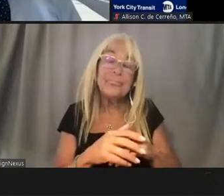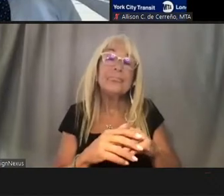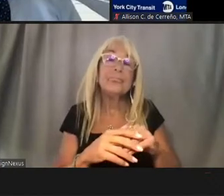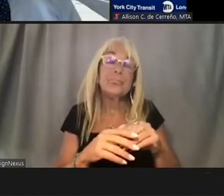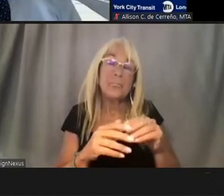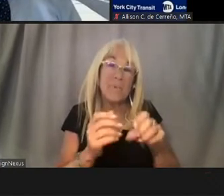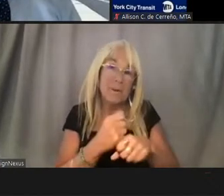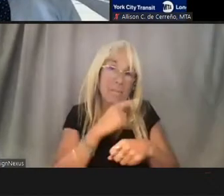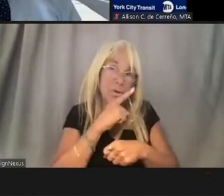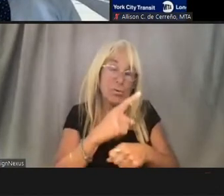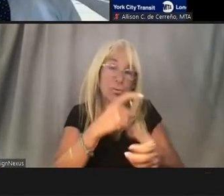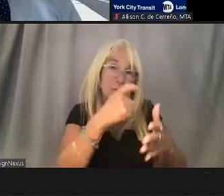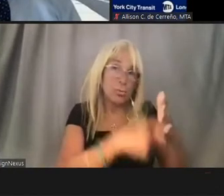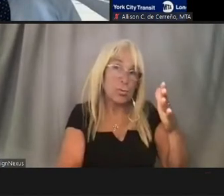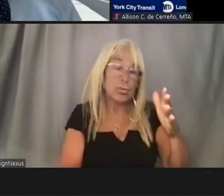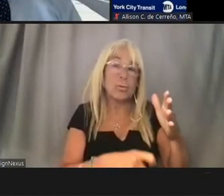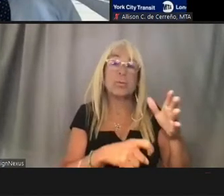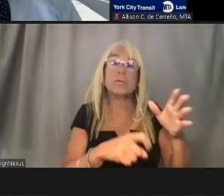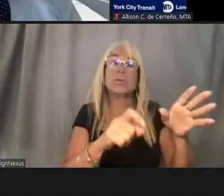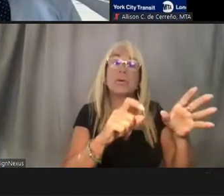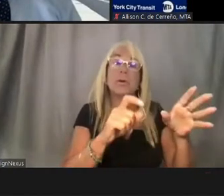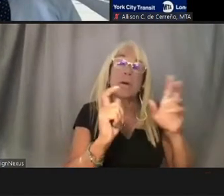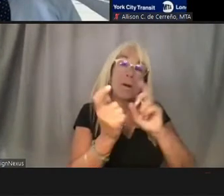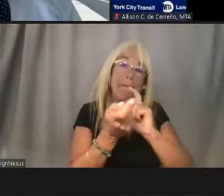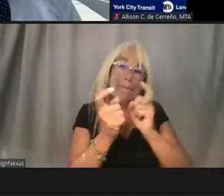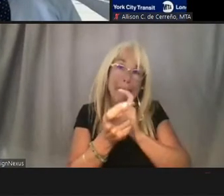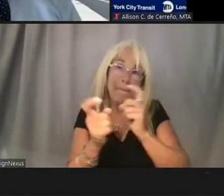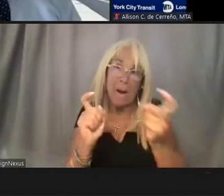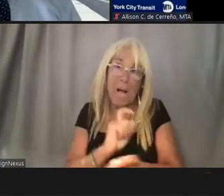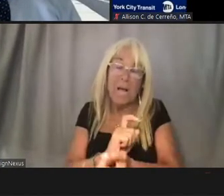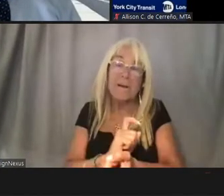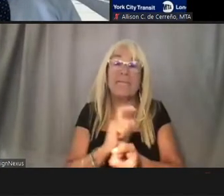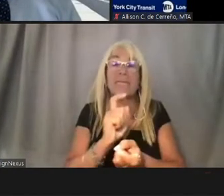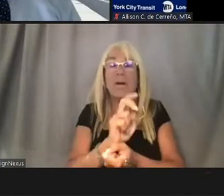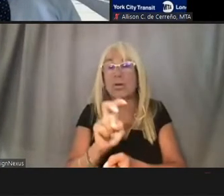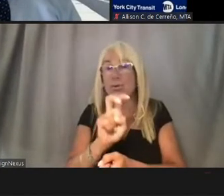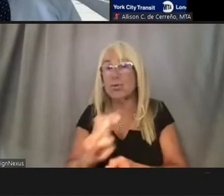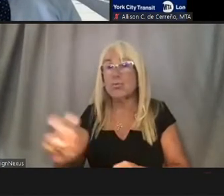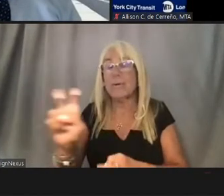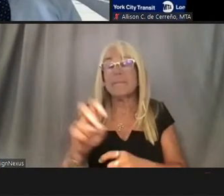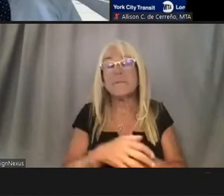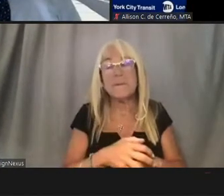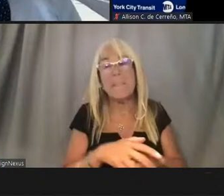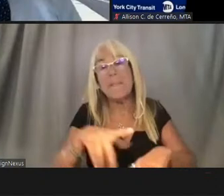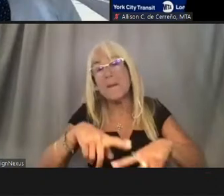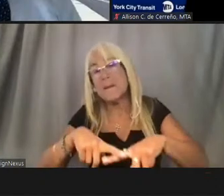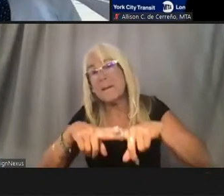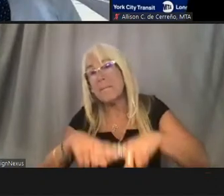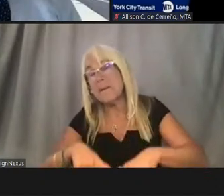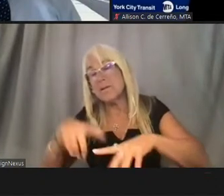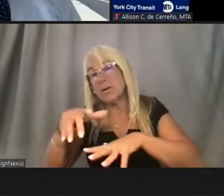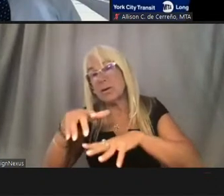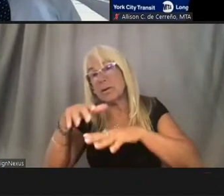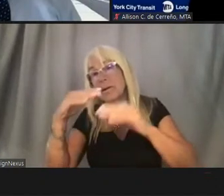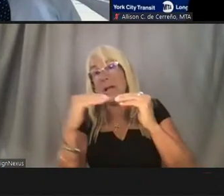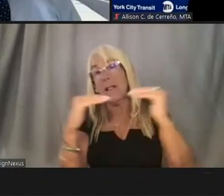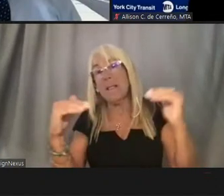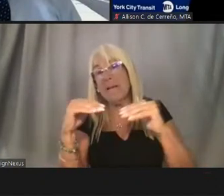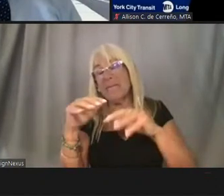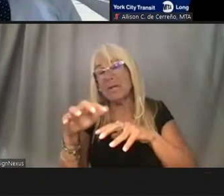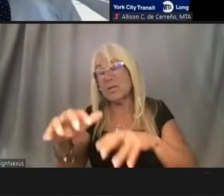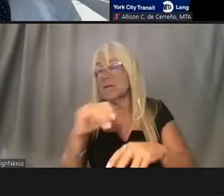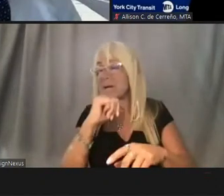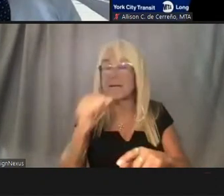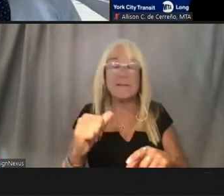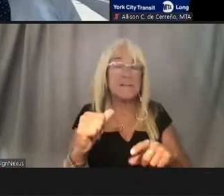trips accordingly Dynamic pricing where tools change spontaneously during the day based on the level of congestion was not modeled and is not